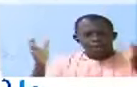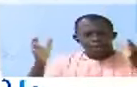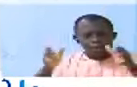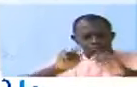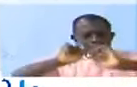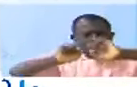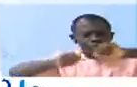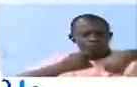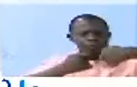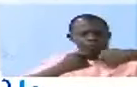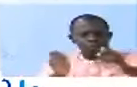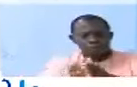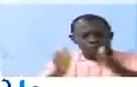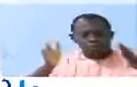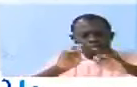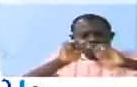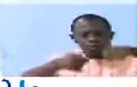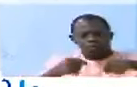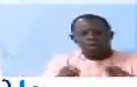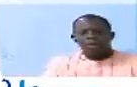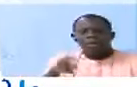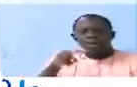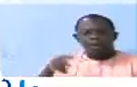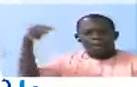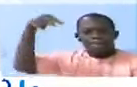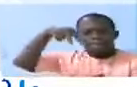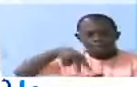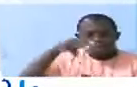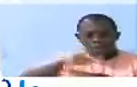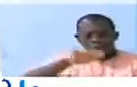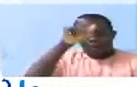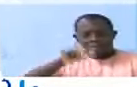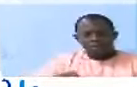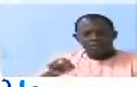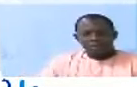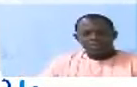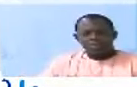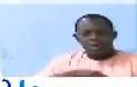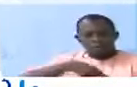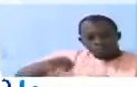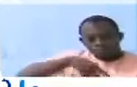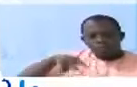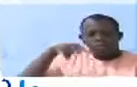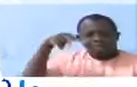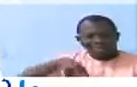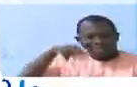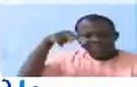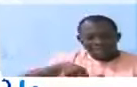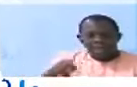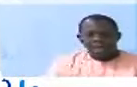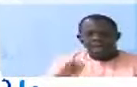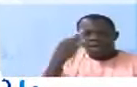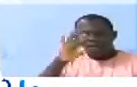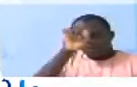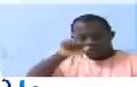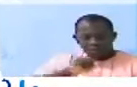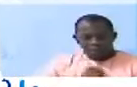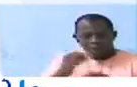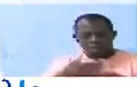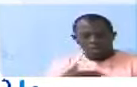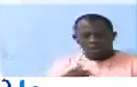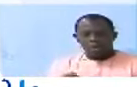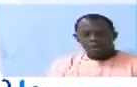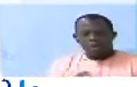of people and dance on you. The moment you shake yourself or raise your head, they will beat you